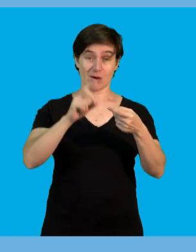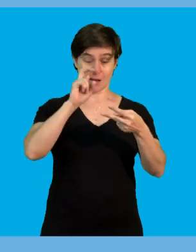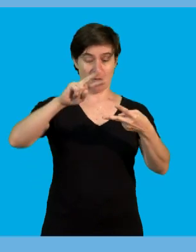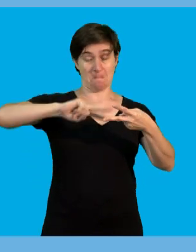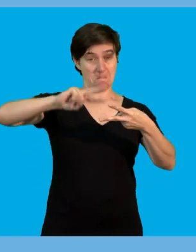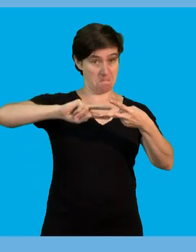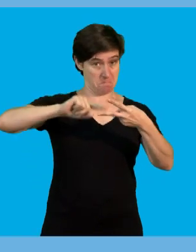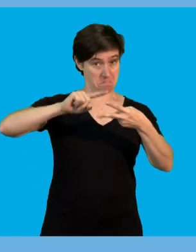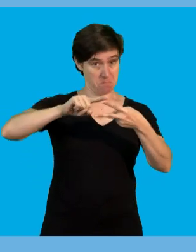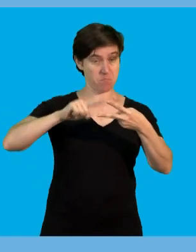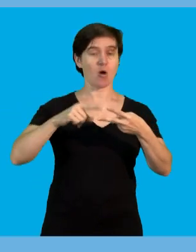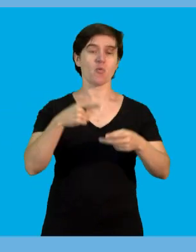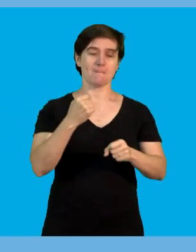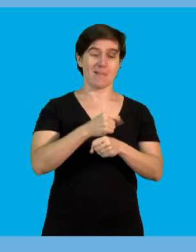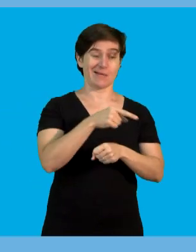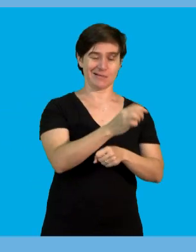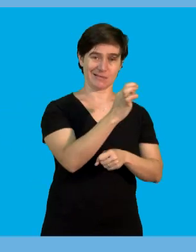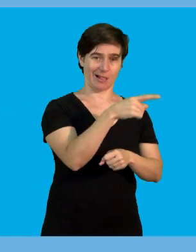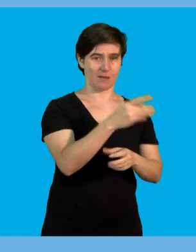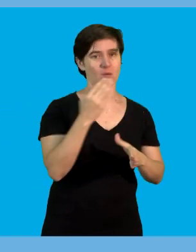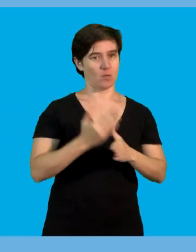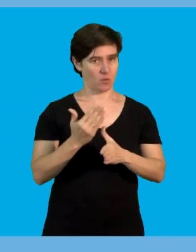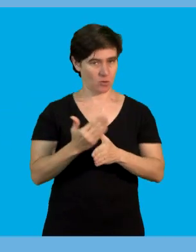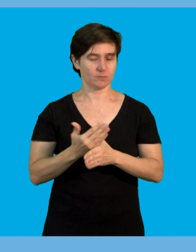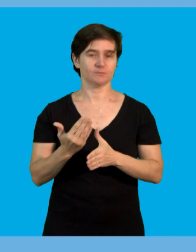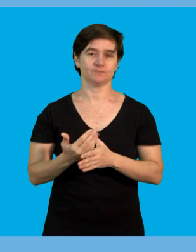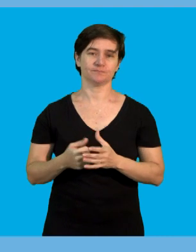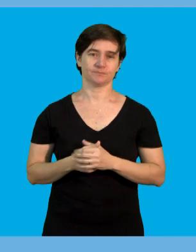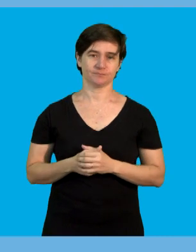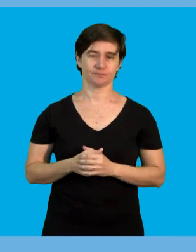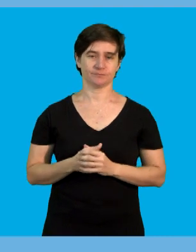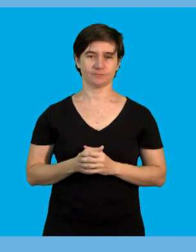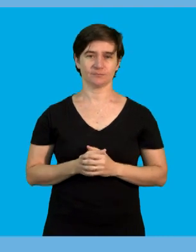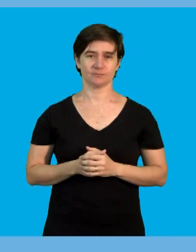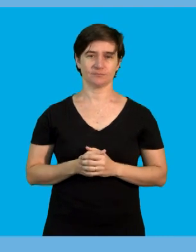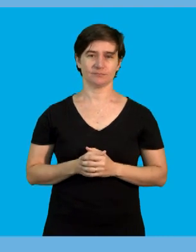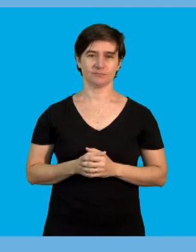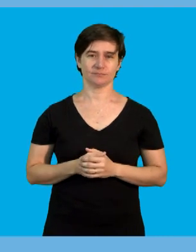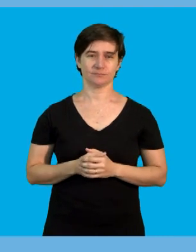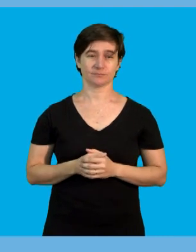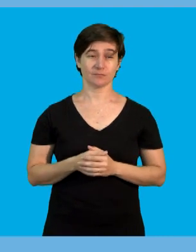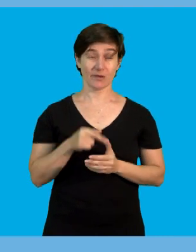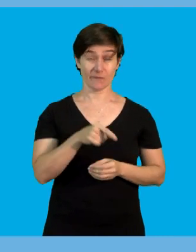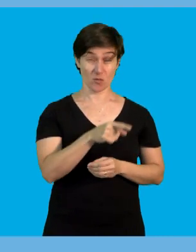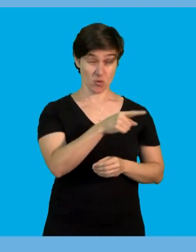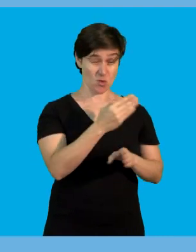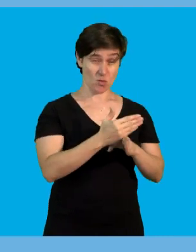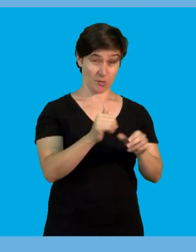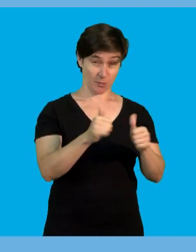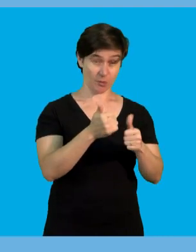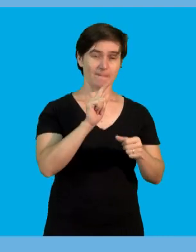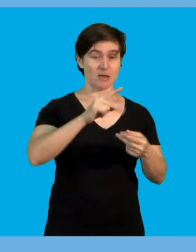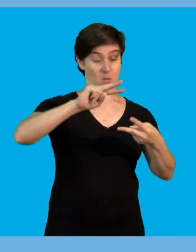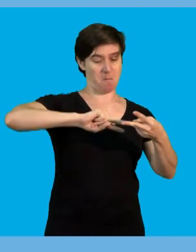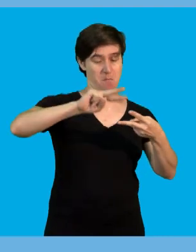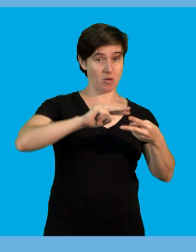also need electrolyte for any proper function, for any functioning of the electric cell. For it to function,